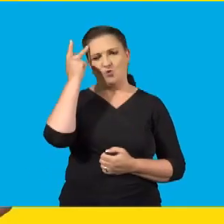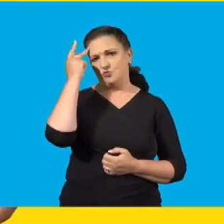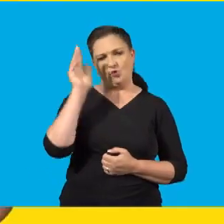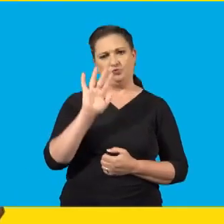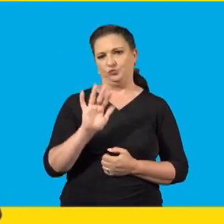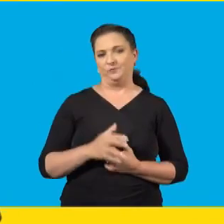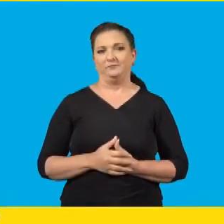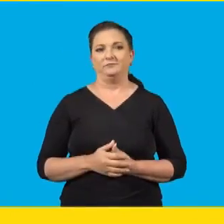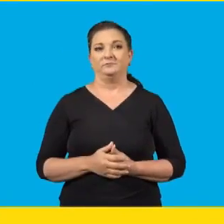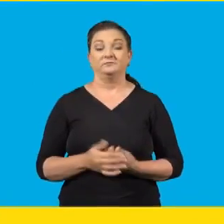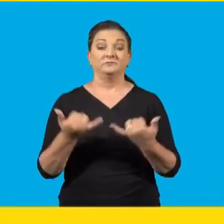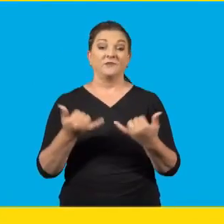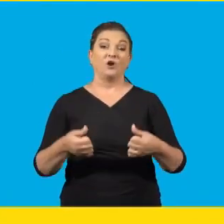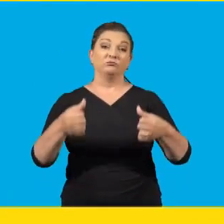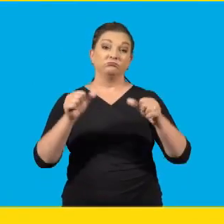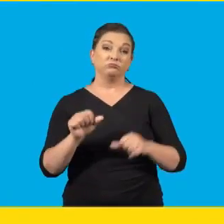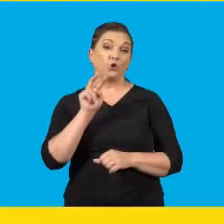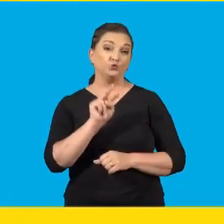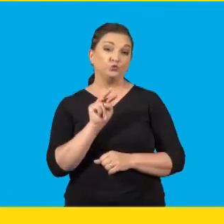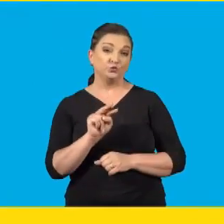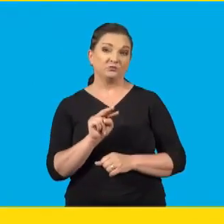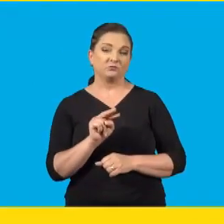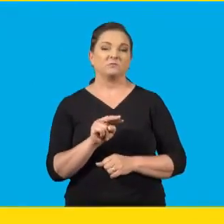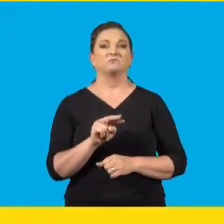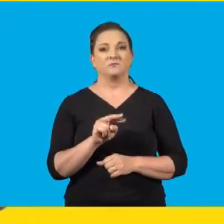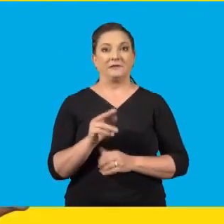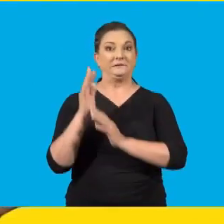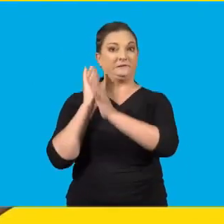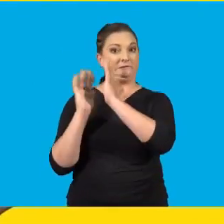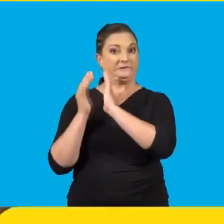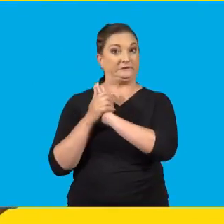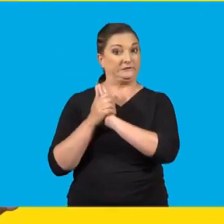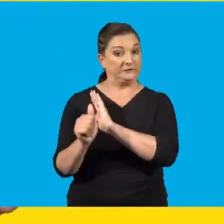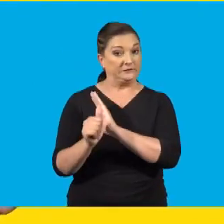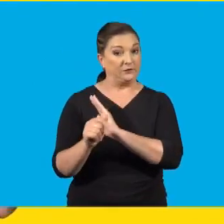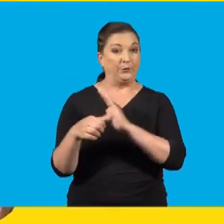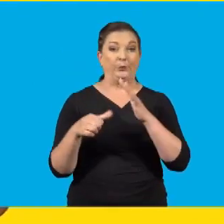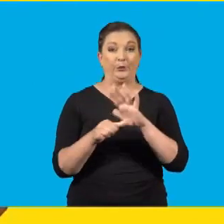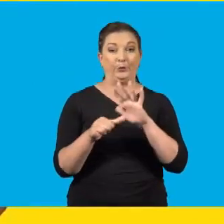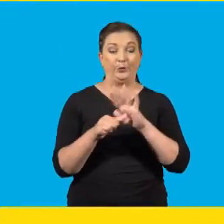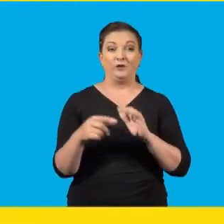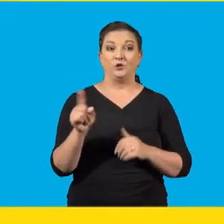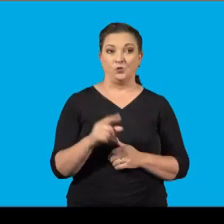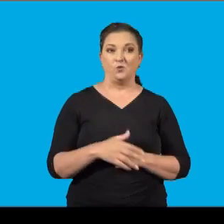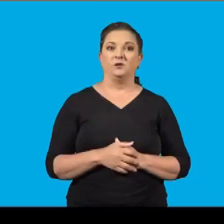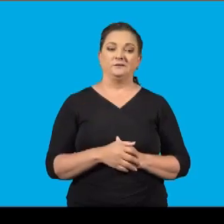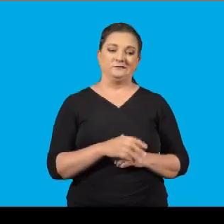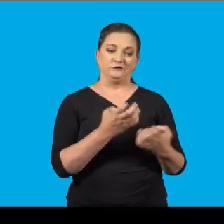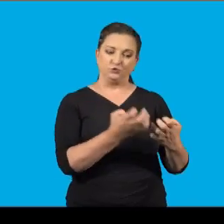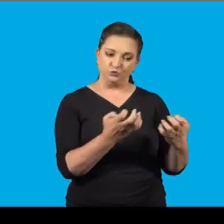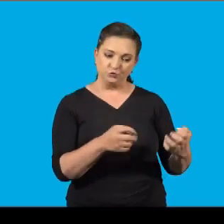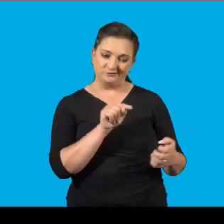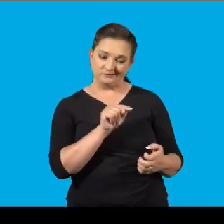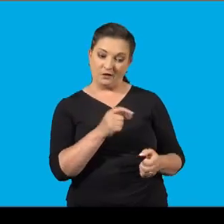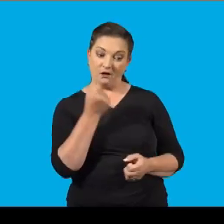own knowledge. Now, let's look at other very important history skill, which is interpreting